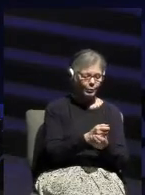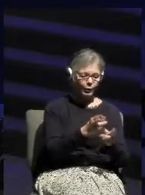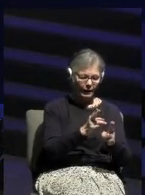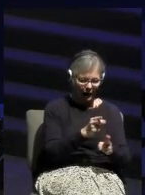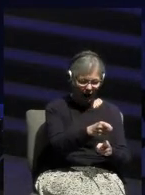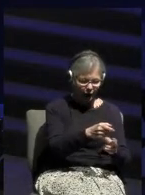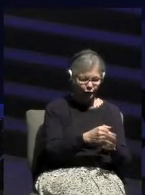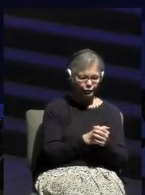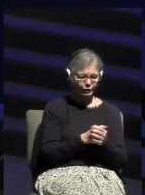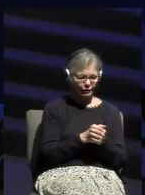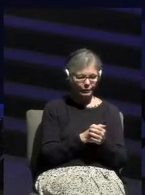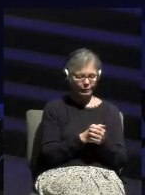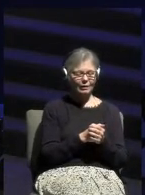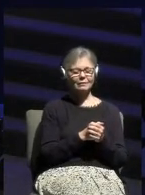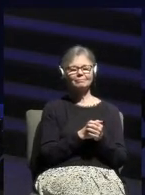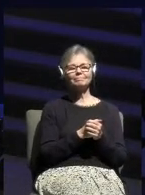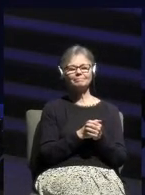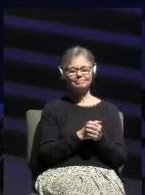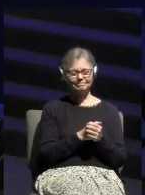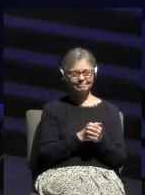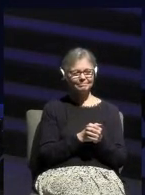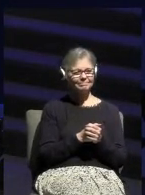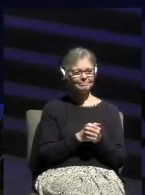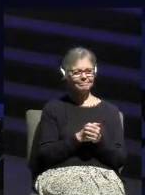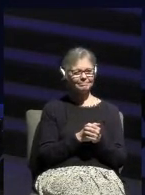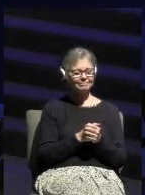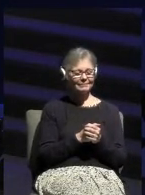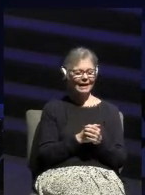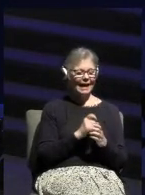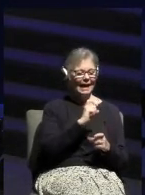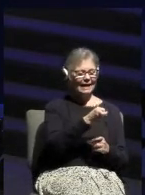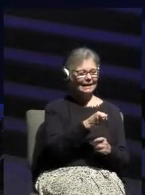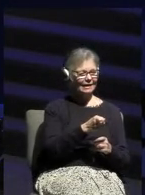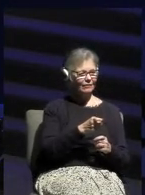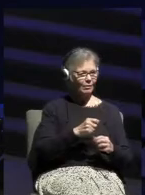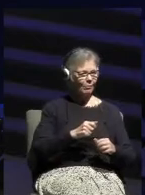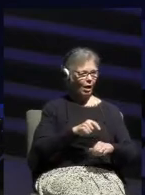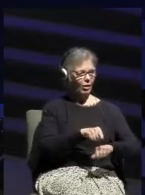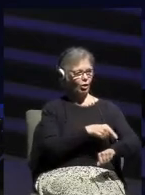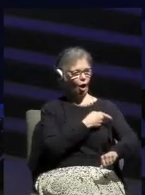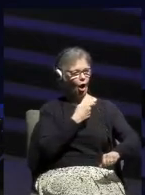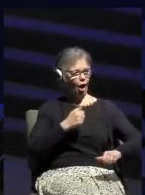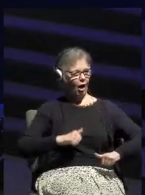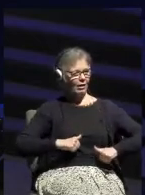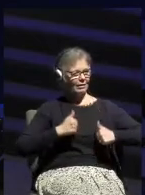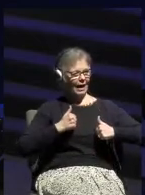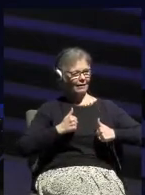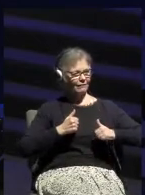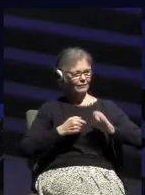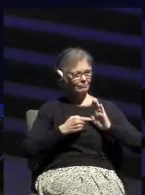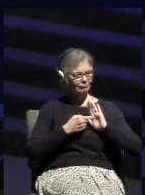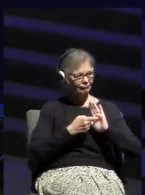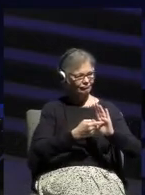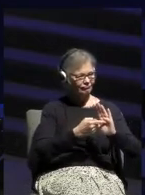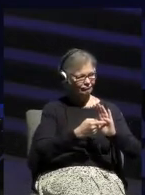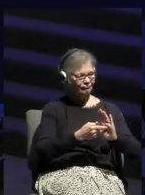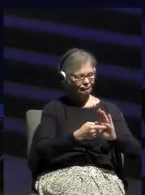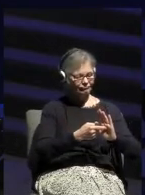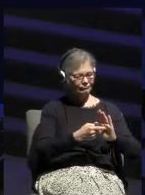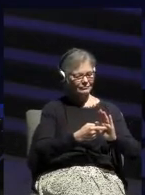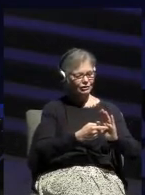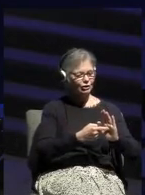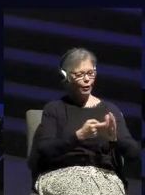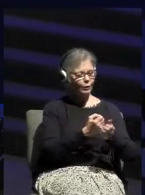the individual about the individual, he says, and with long life will I satisfy him and show him my